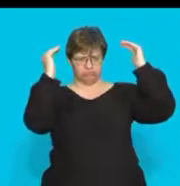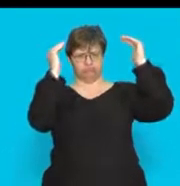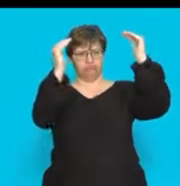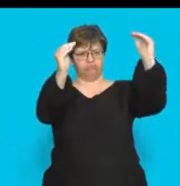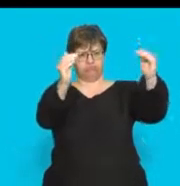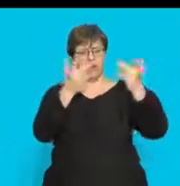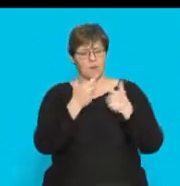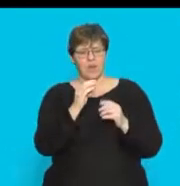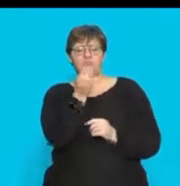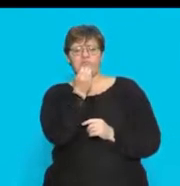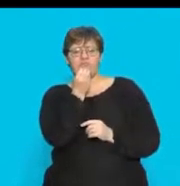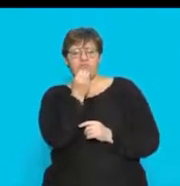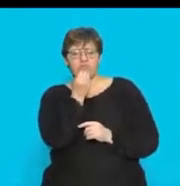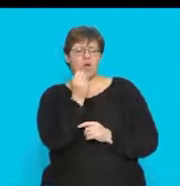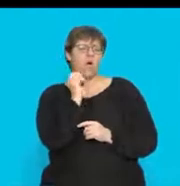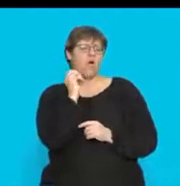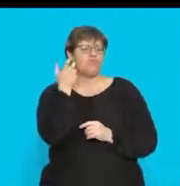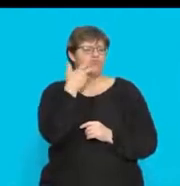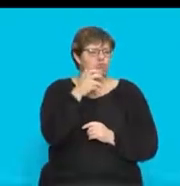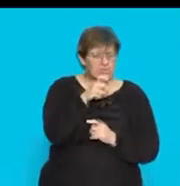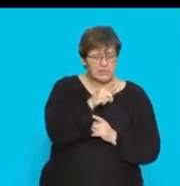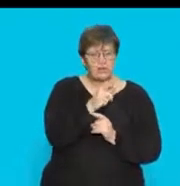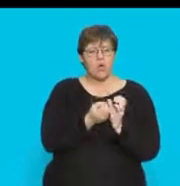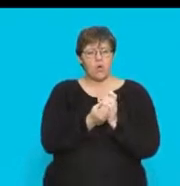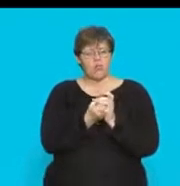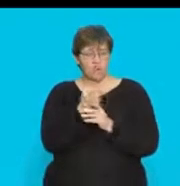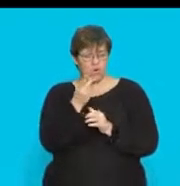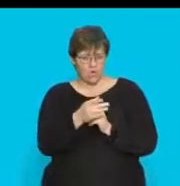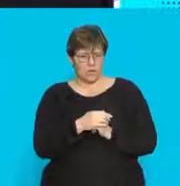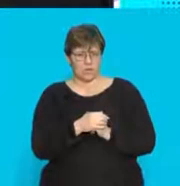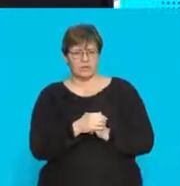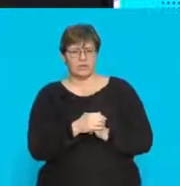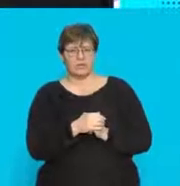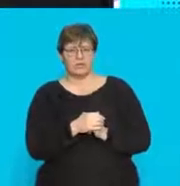of our food, a lot of our fruits, you guys are quite young.